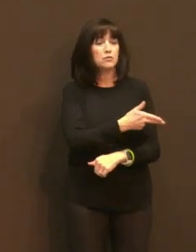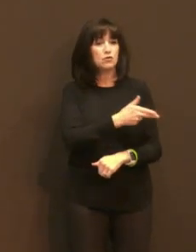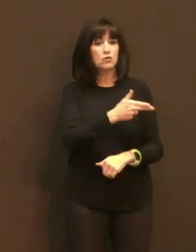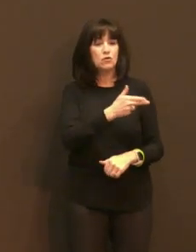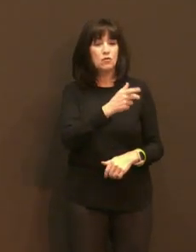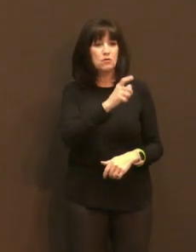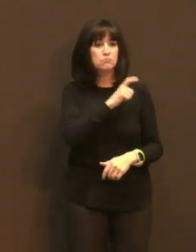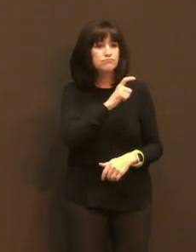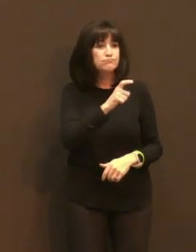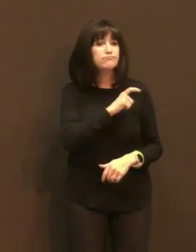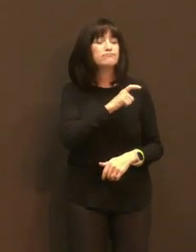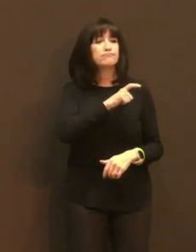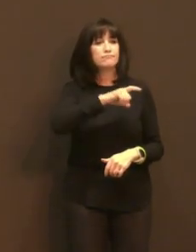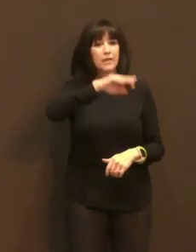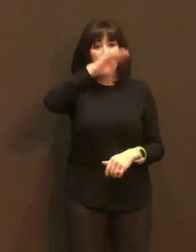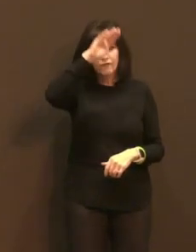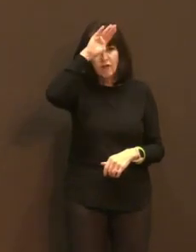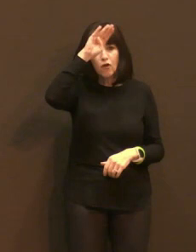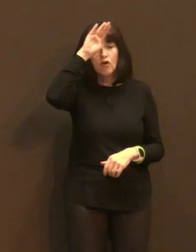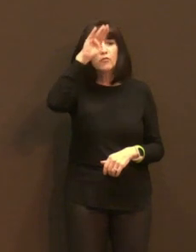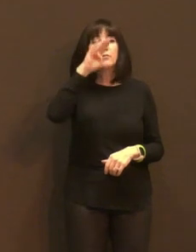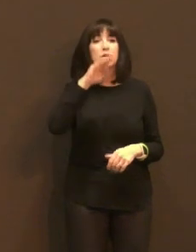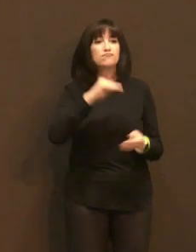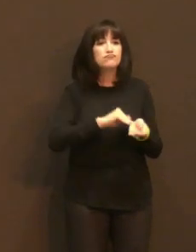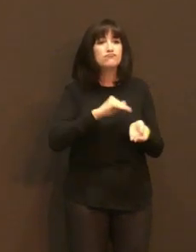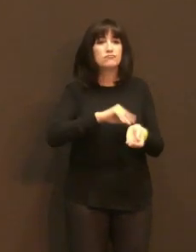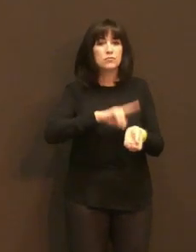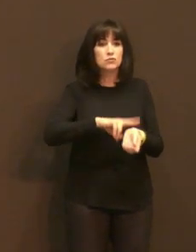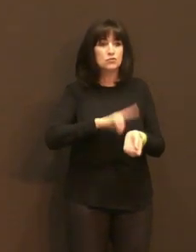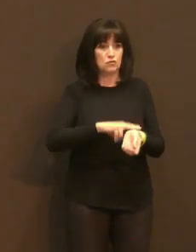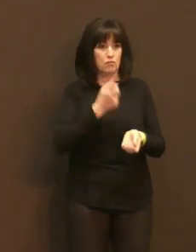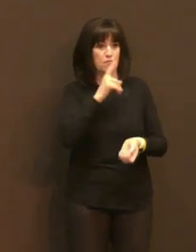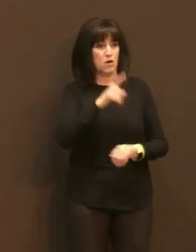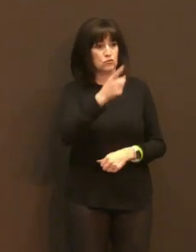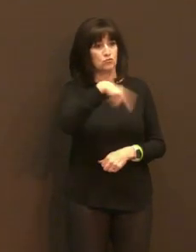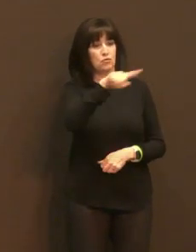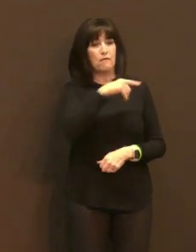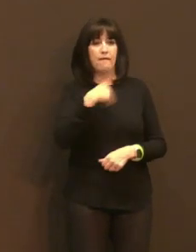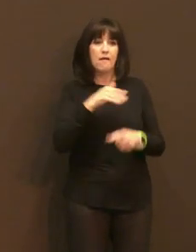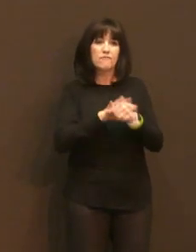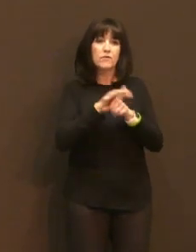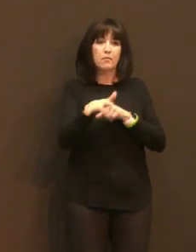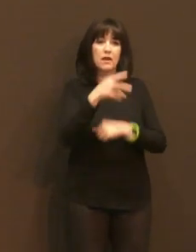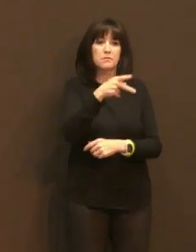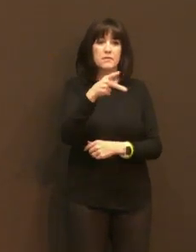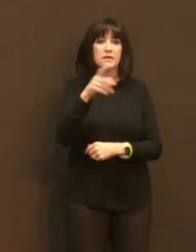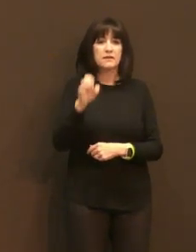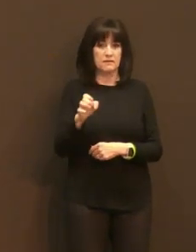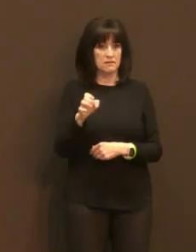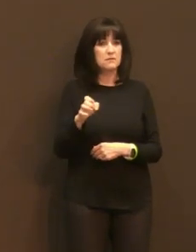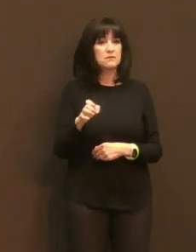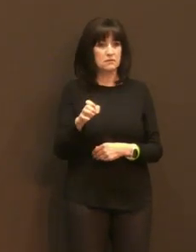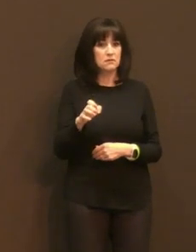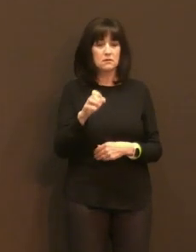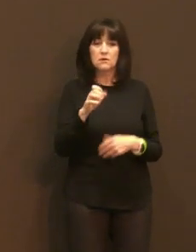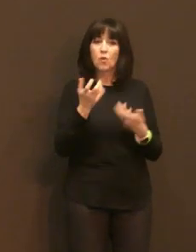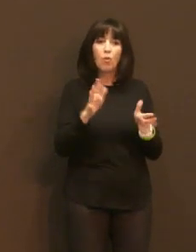social distancing. And we'll see that in a minute. There are a number of things that will continue in the next